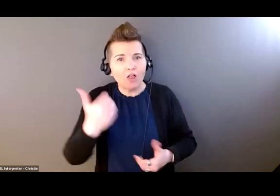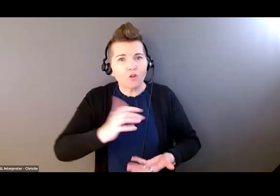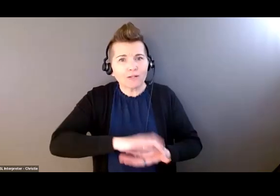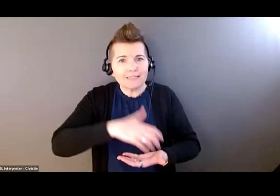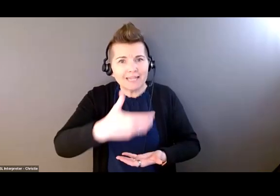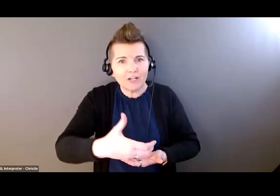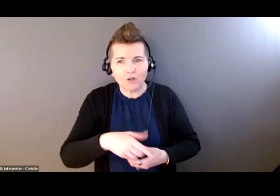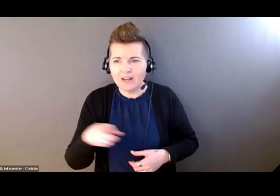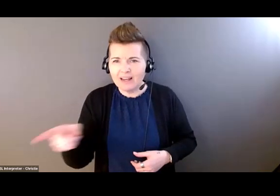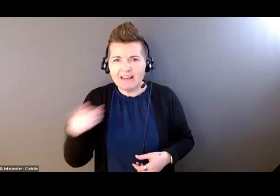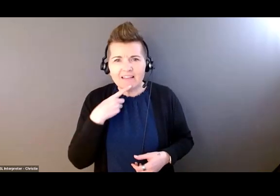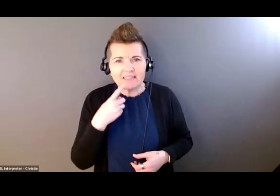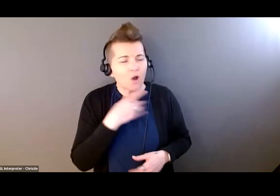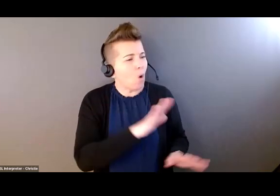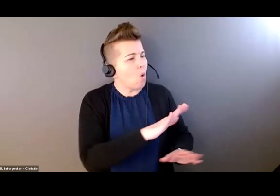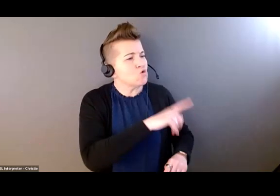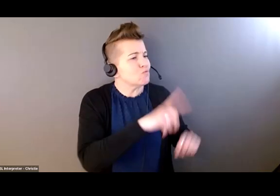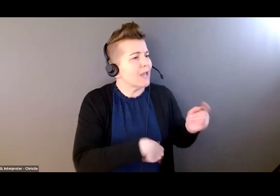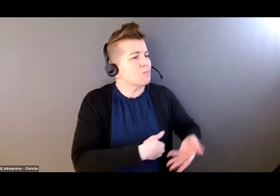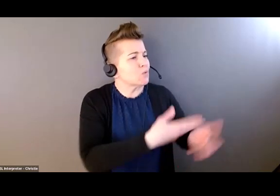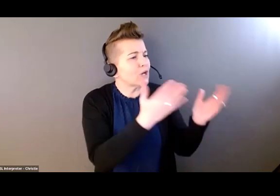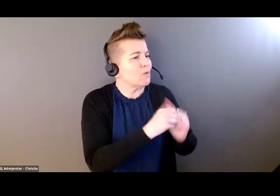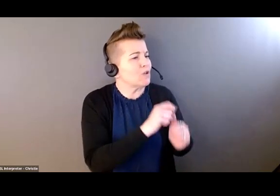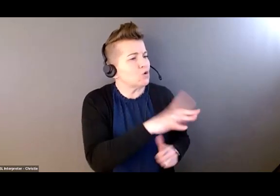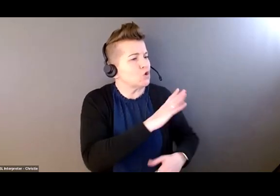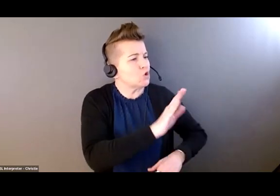Thank you, Kimberly.